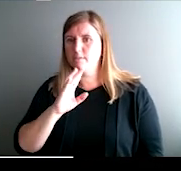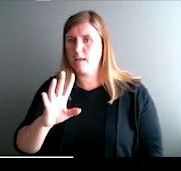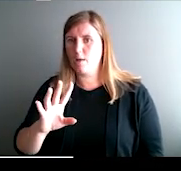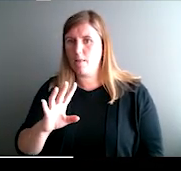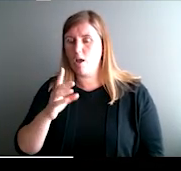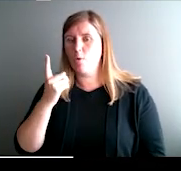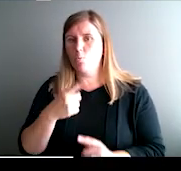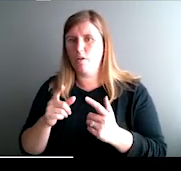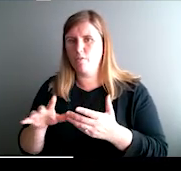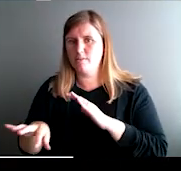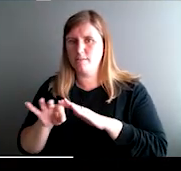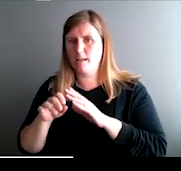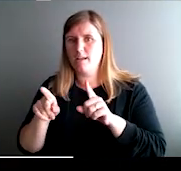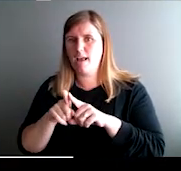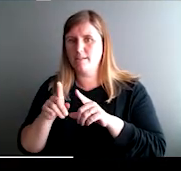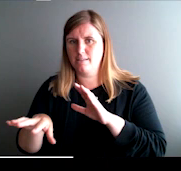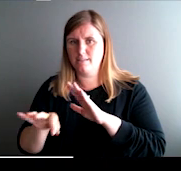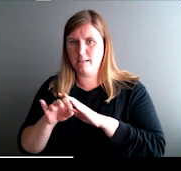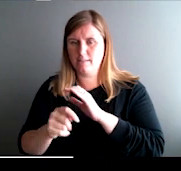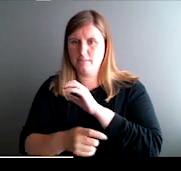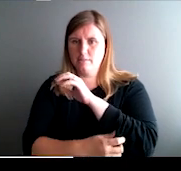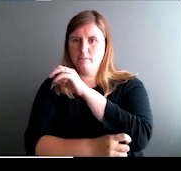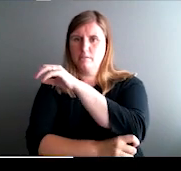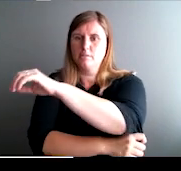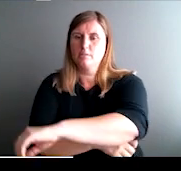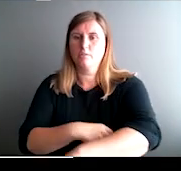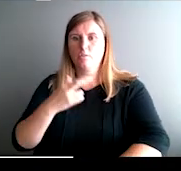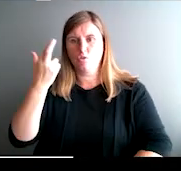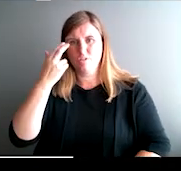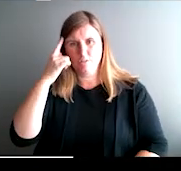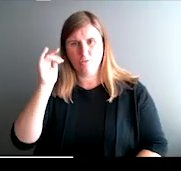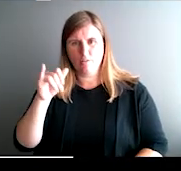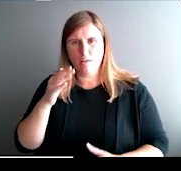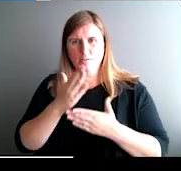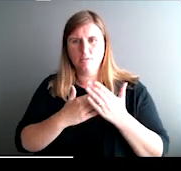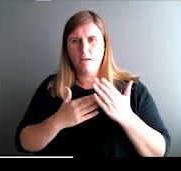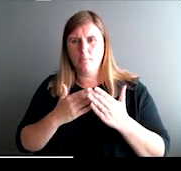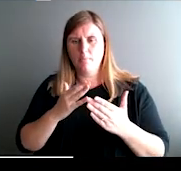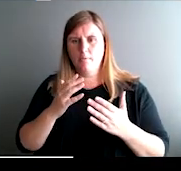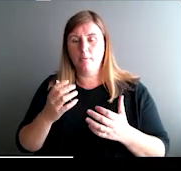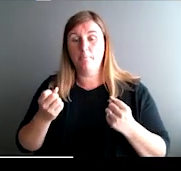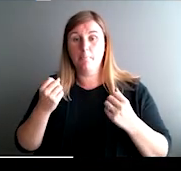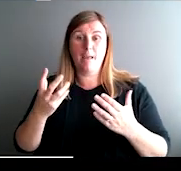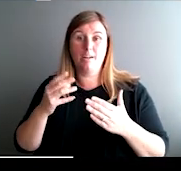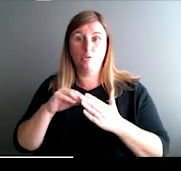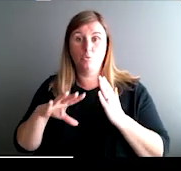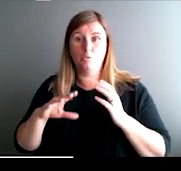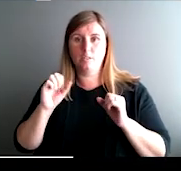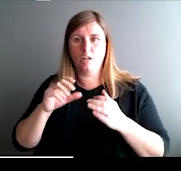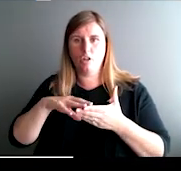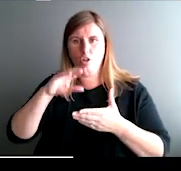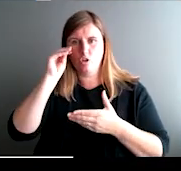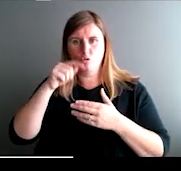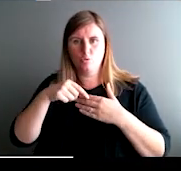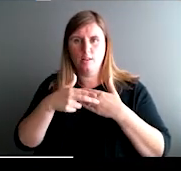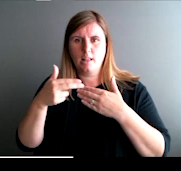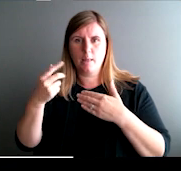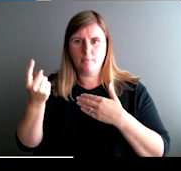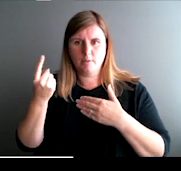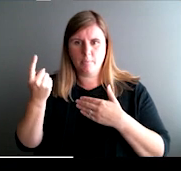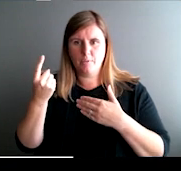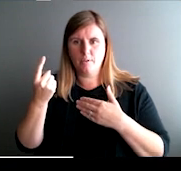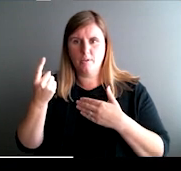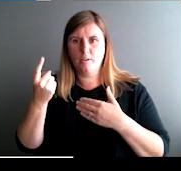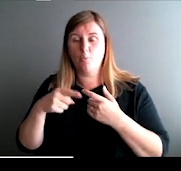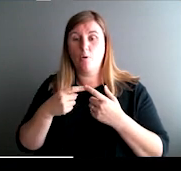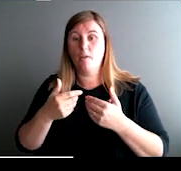they're selecting as they select it. The reason for this is that many students can learn to label something,